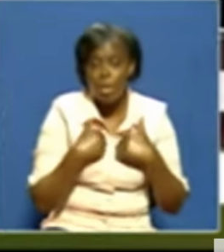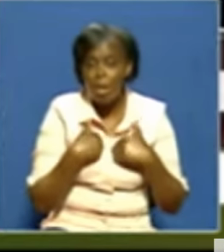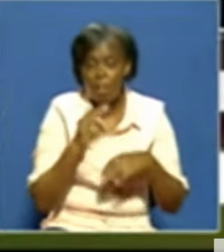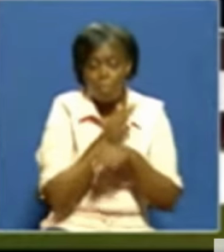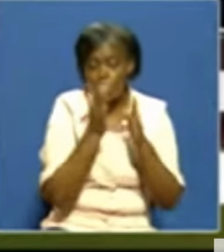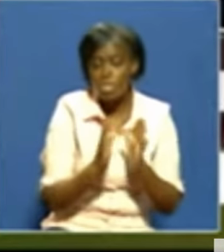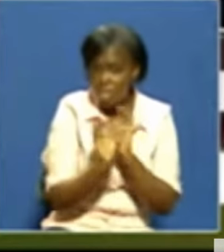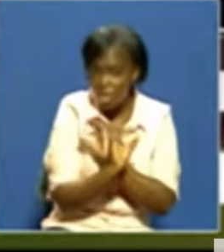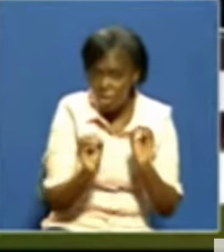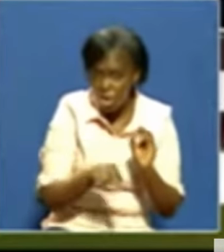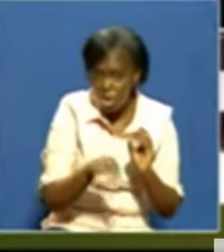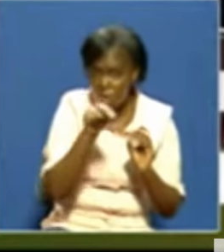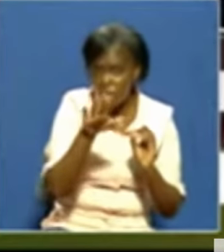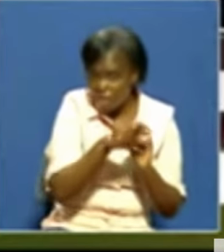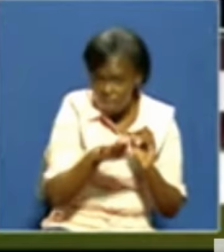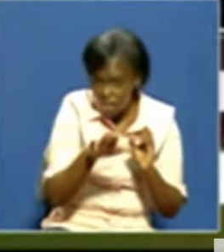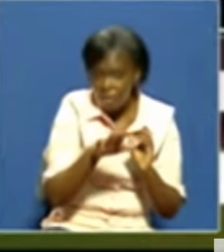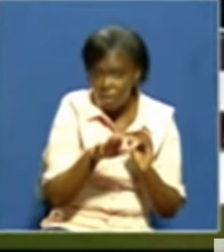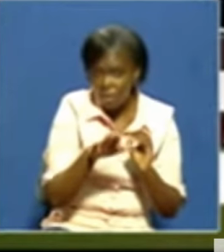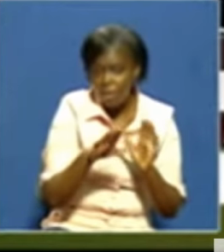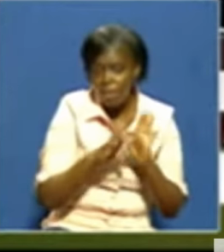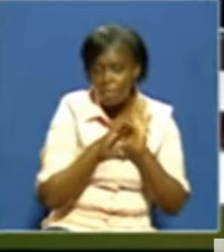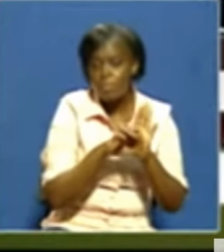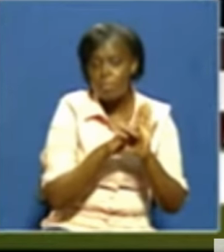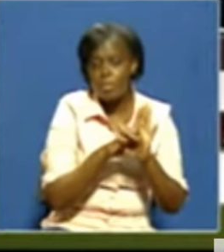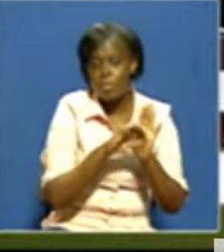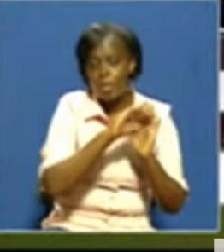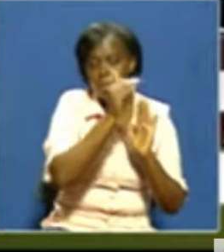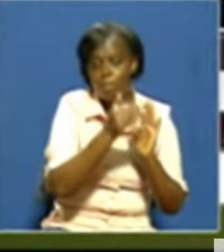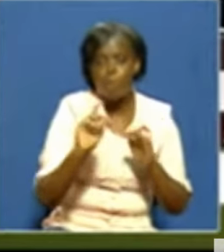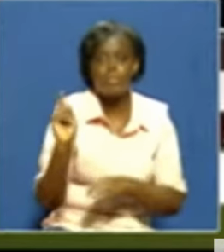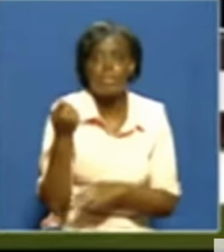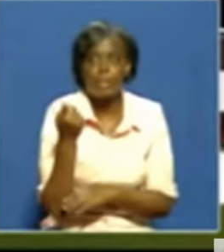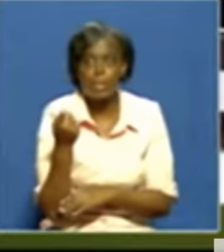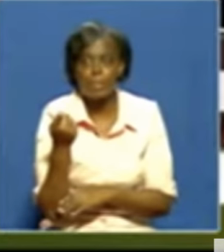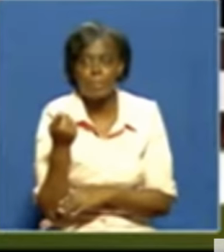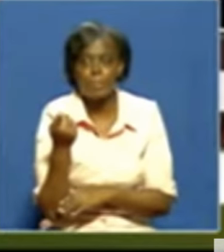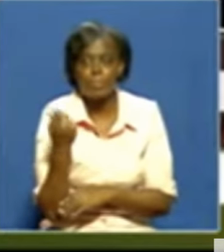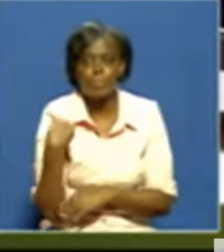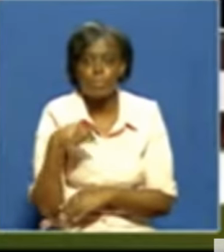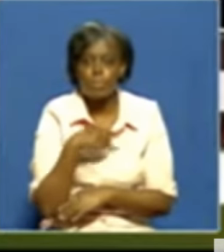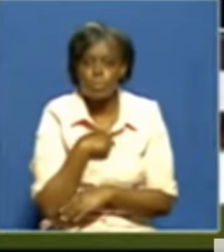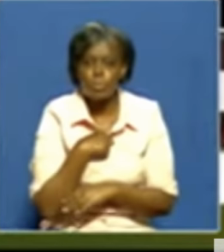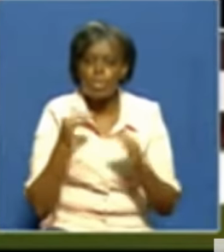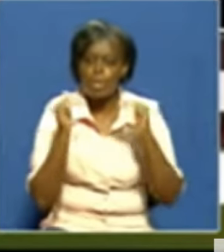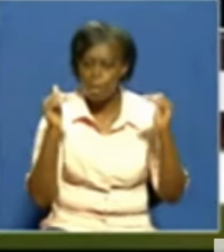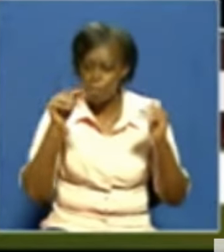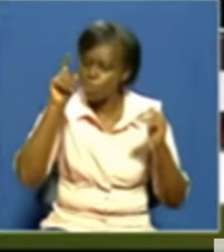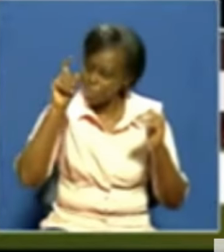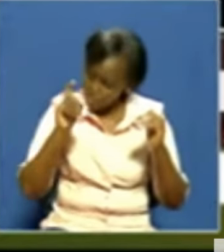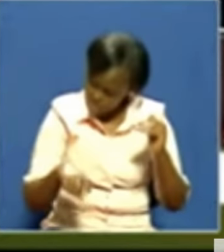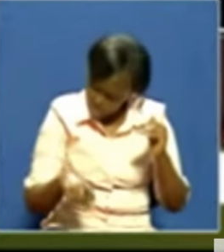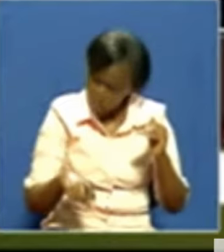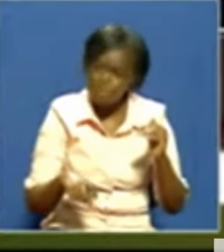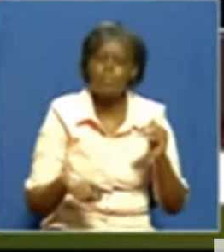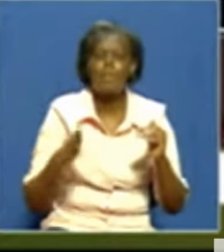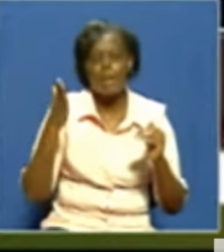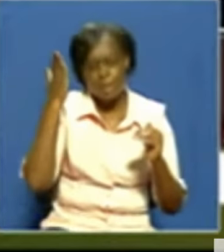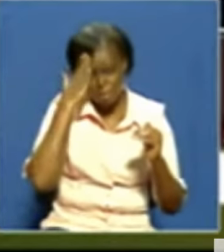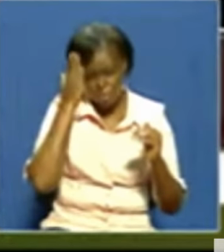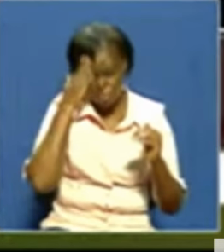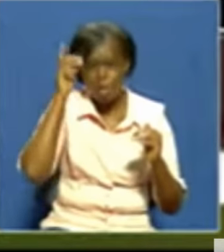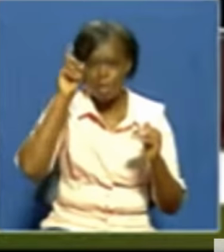in this part of Kenya like we have it in Mount Kenya? Honorable Speaker, we need equity, we need recognition of